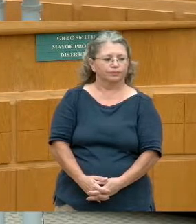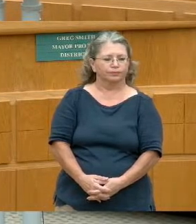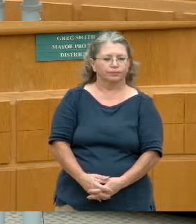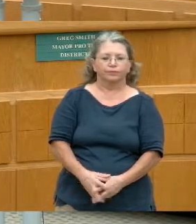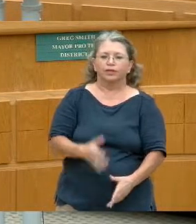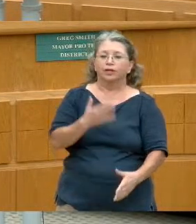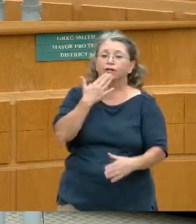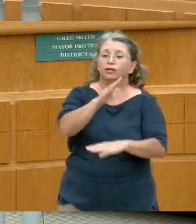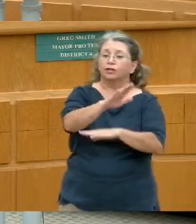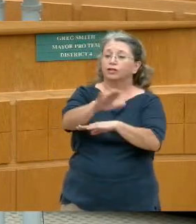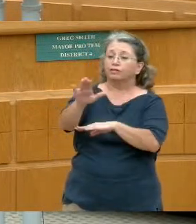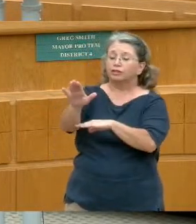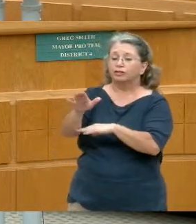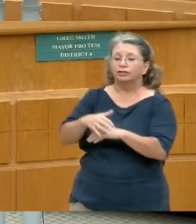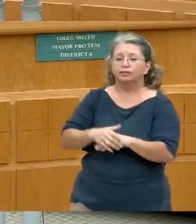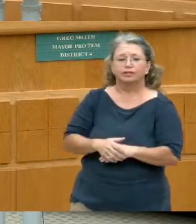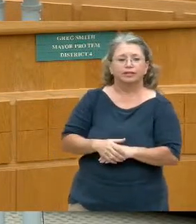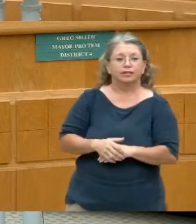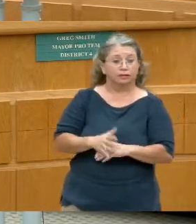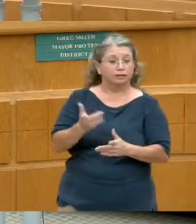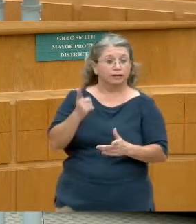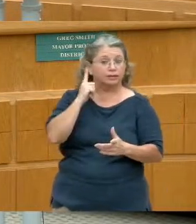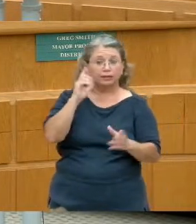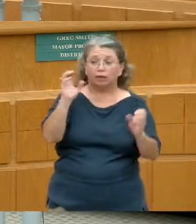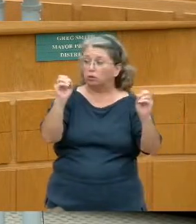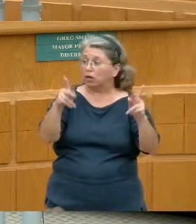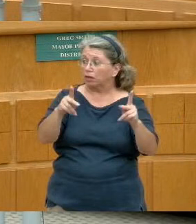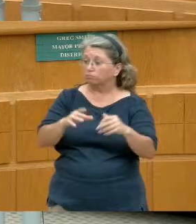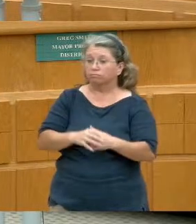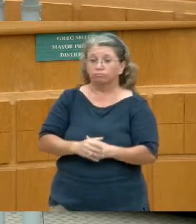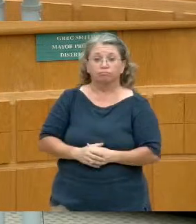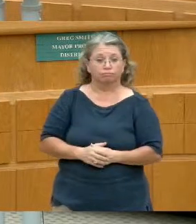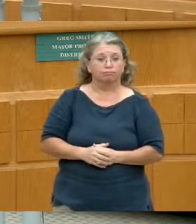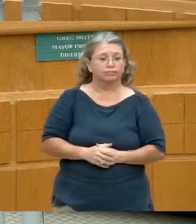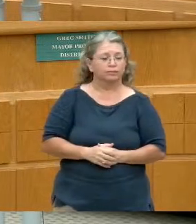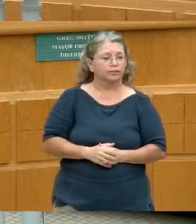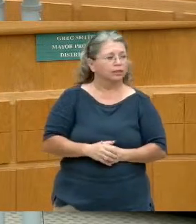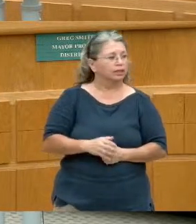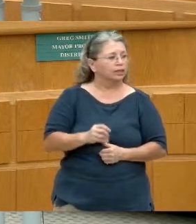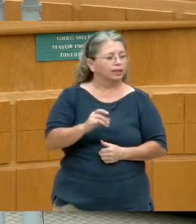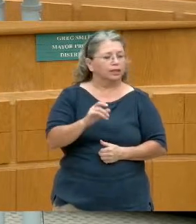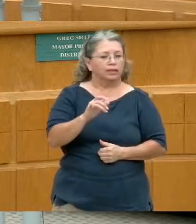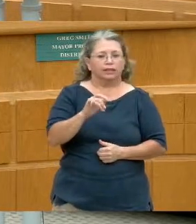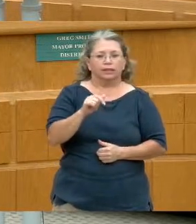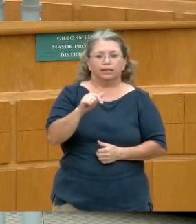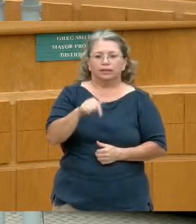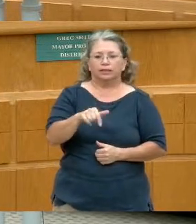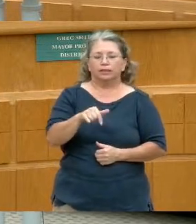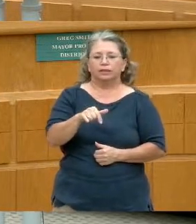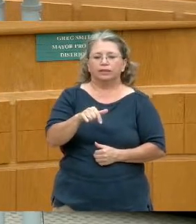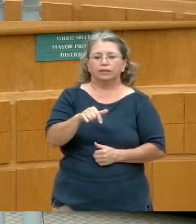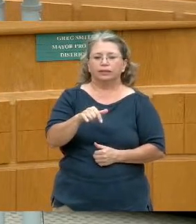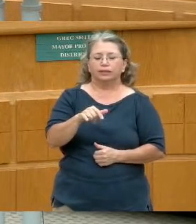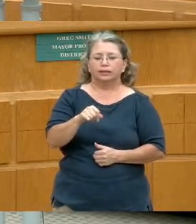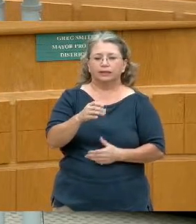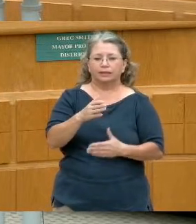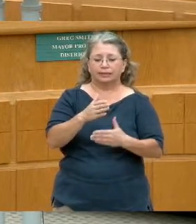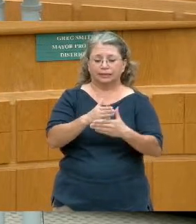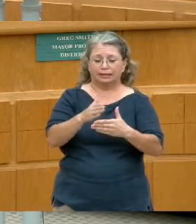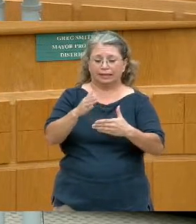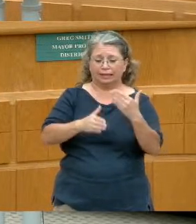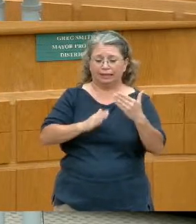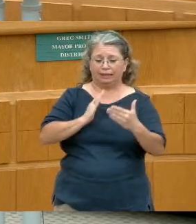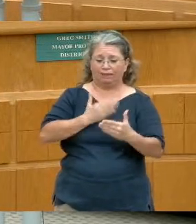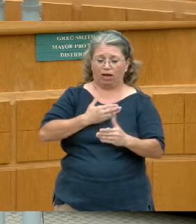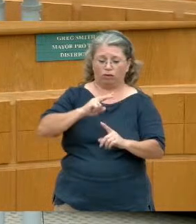Good afternoon, everybody. How's the sound? Okay? Right, this is the end of the second month of